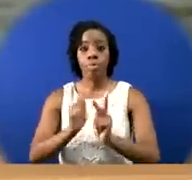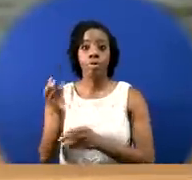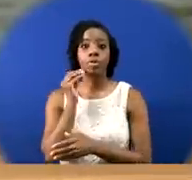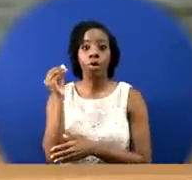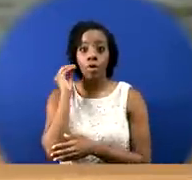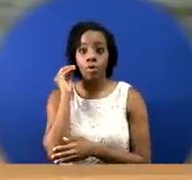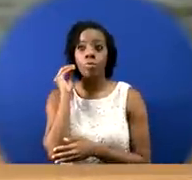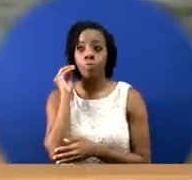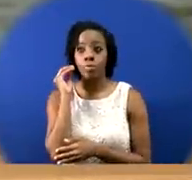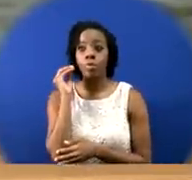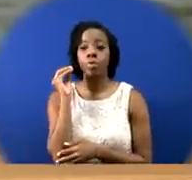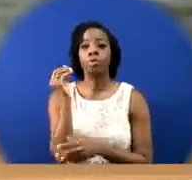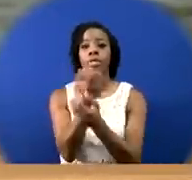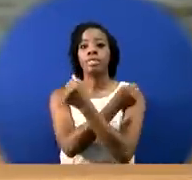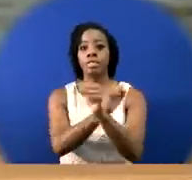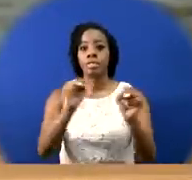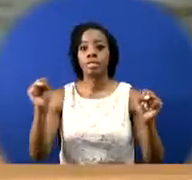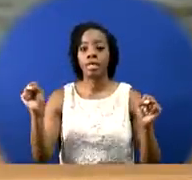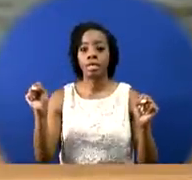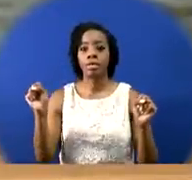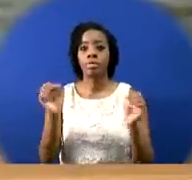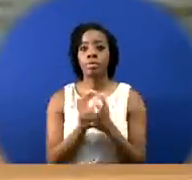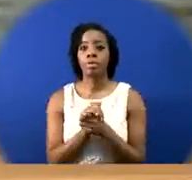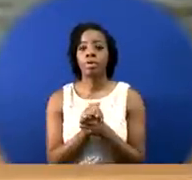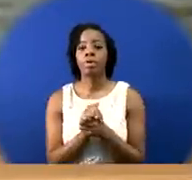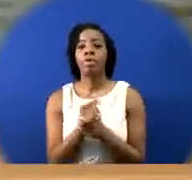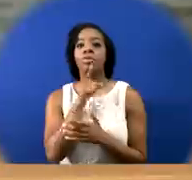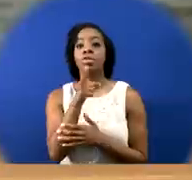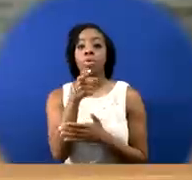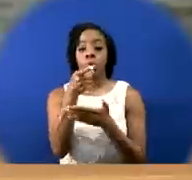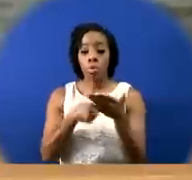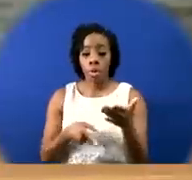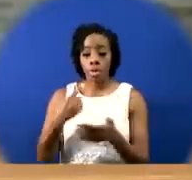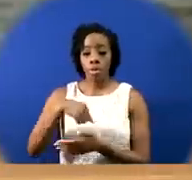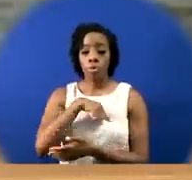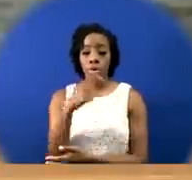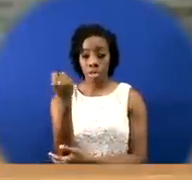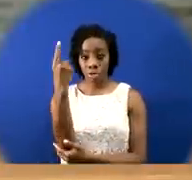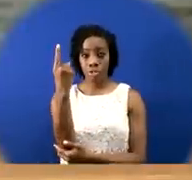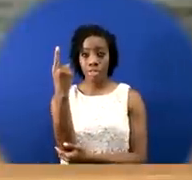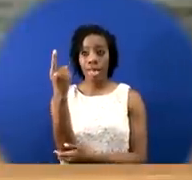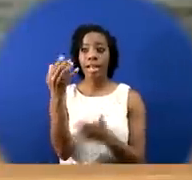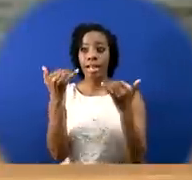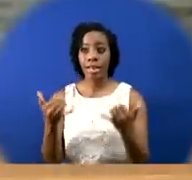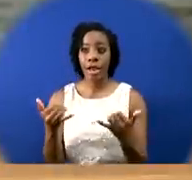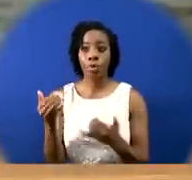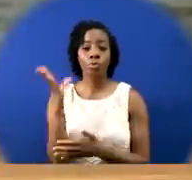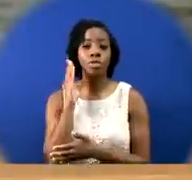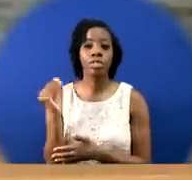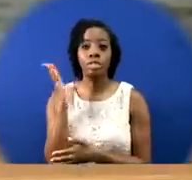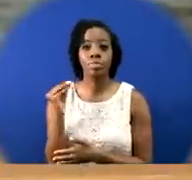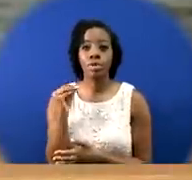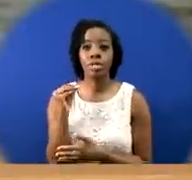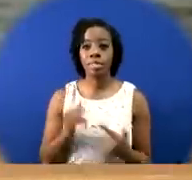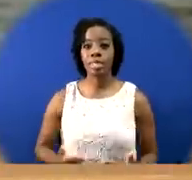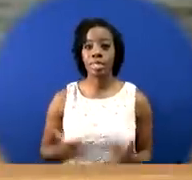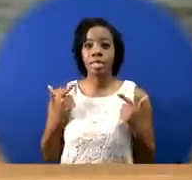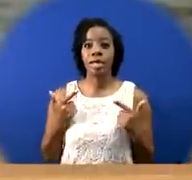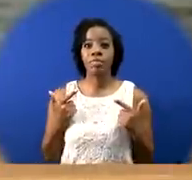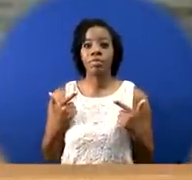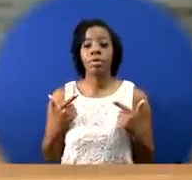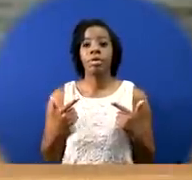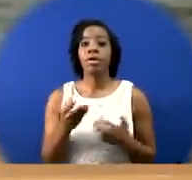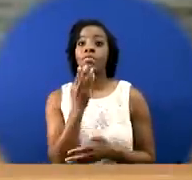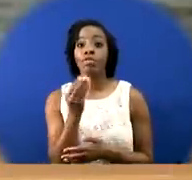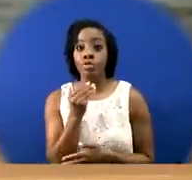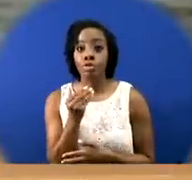be saved. And so what we understand from this experience in the life of Judaism is